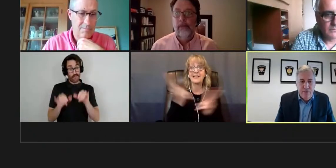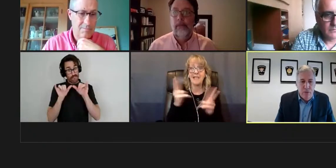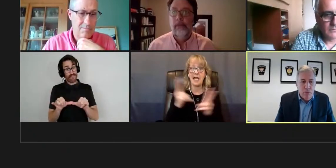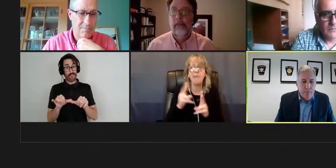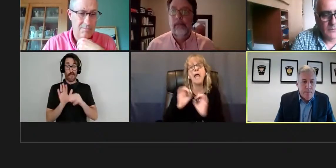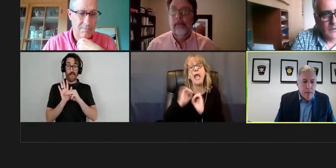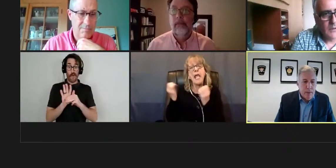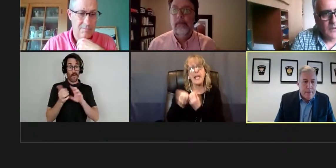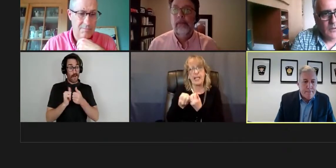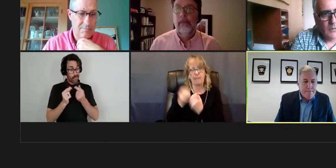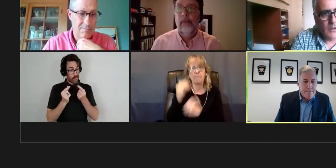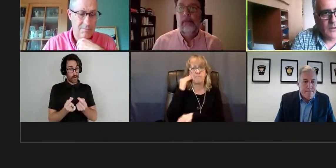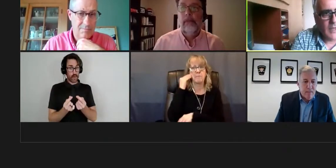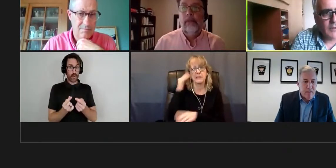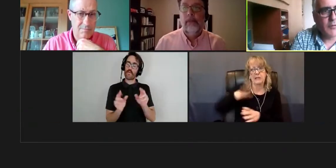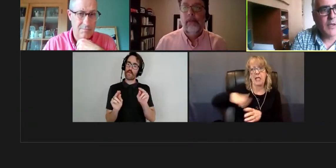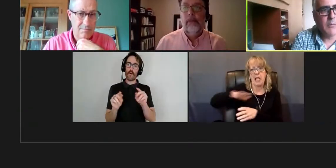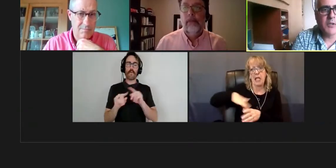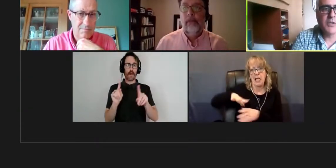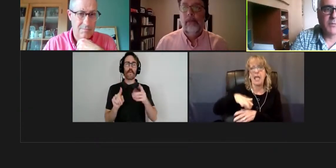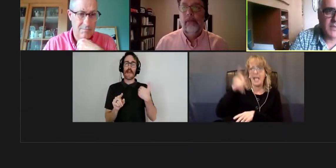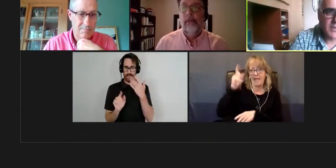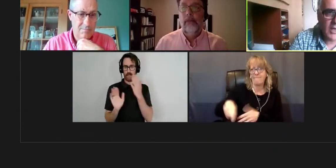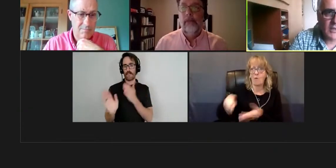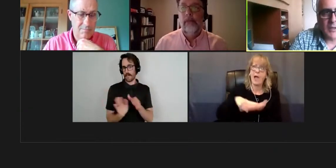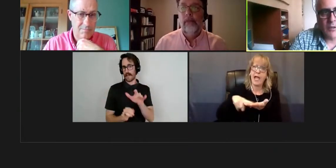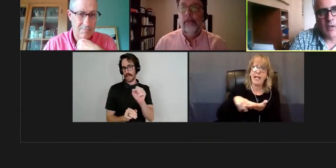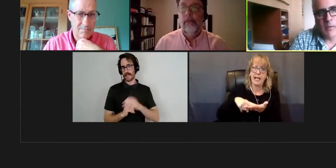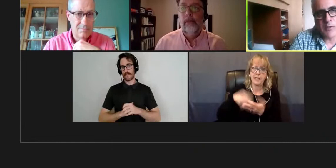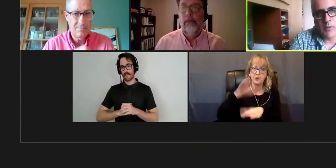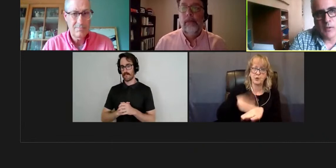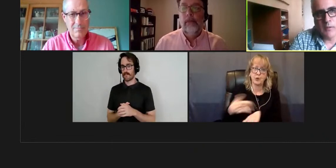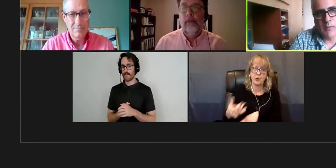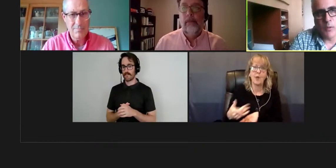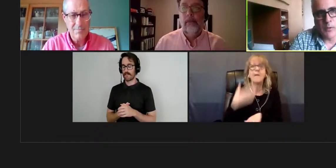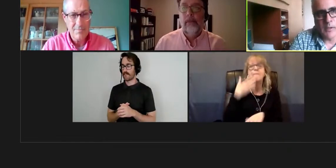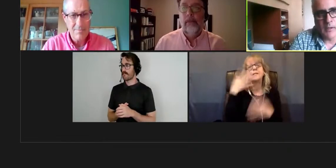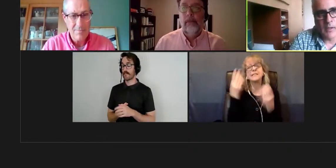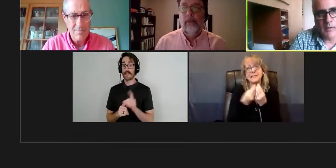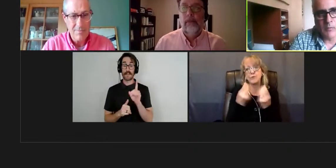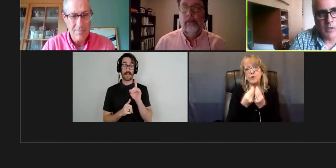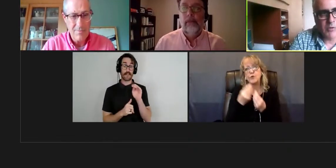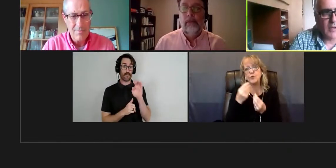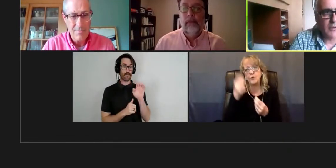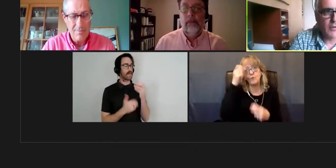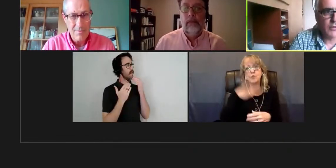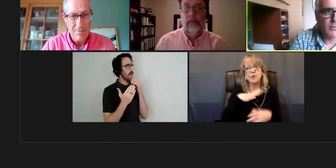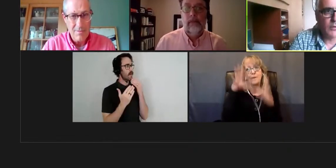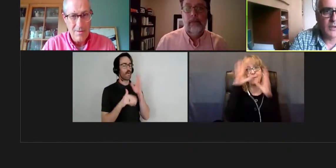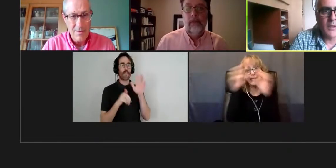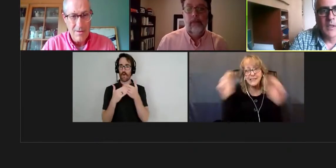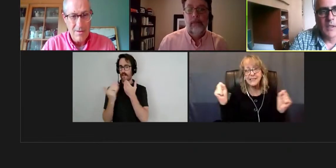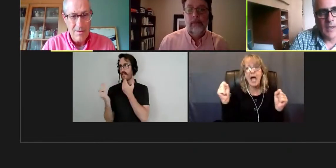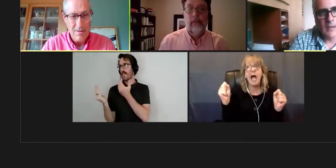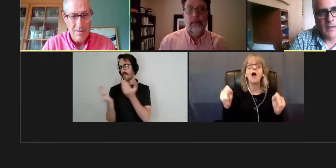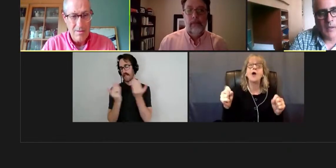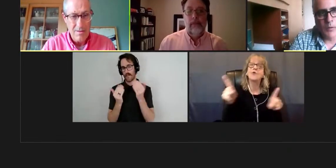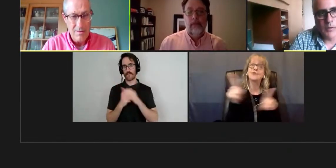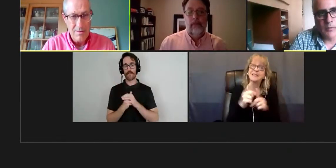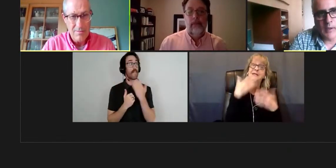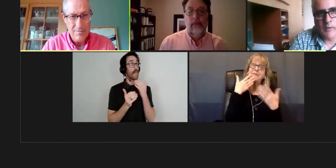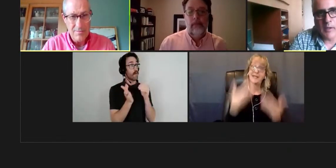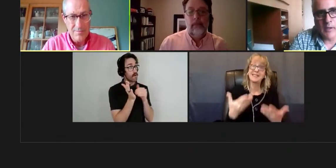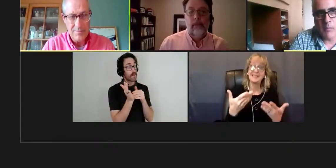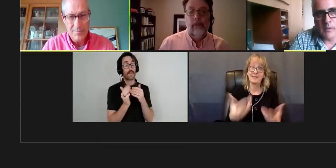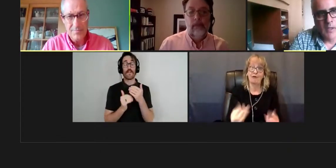we'll have to do. Well, thank you very much, Mr. Chair. Thank you very much for giving the opportunity to ask this question. Thank you, Dr. Maloney. And I know